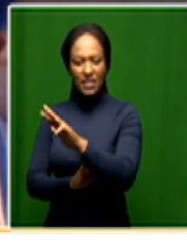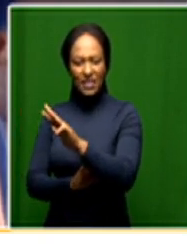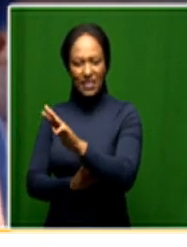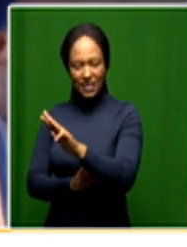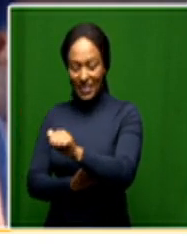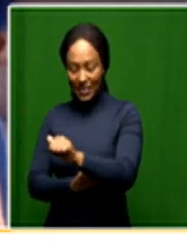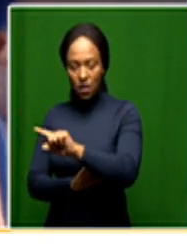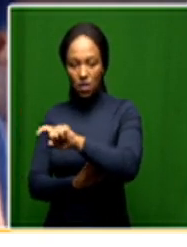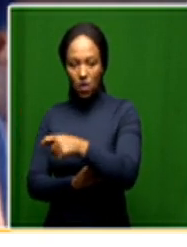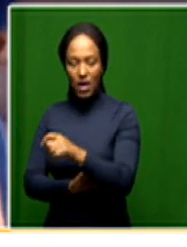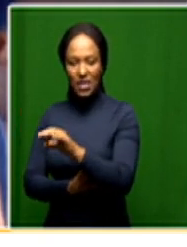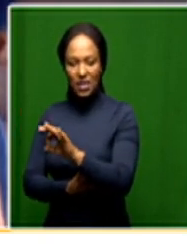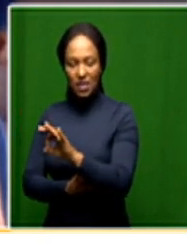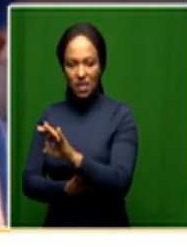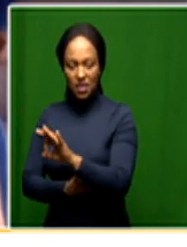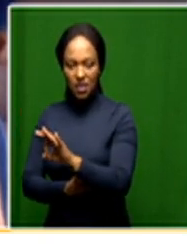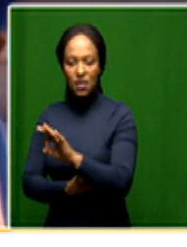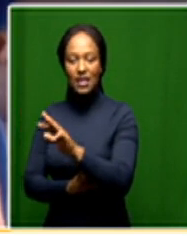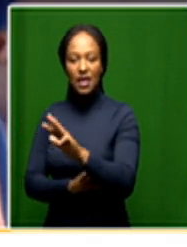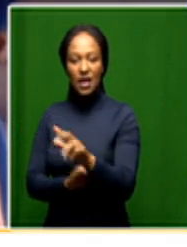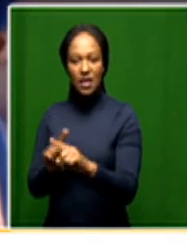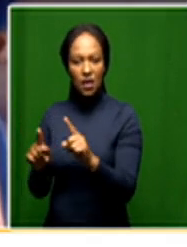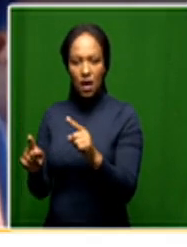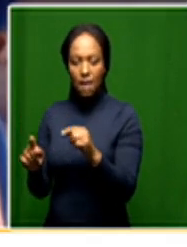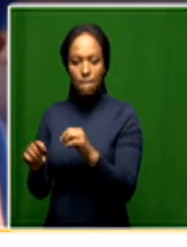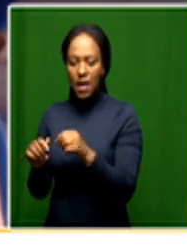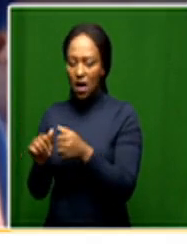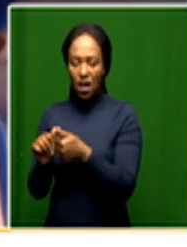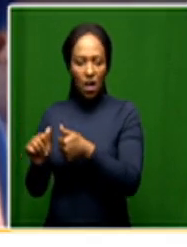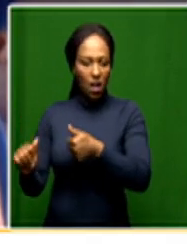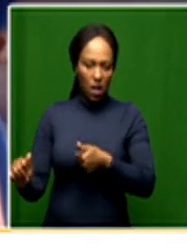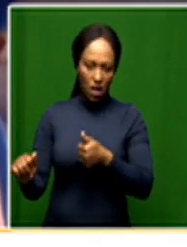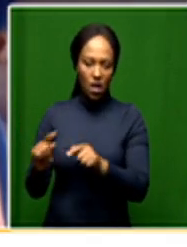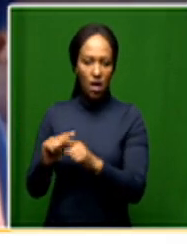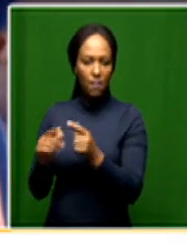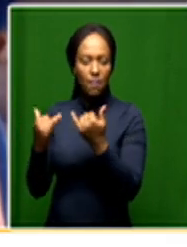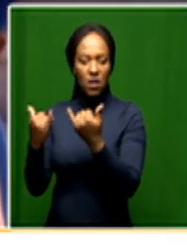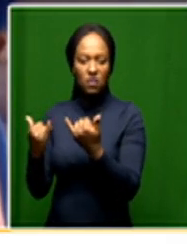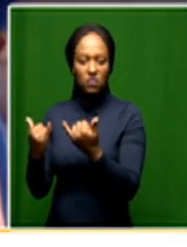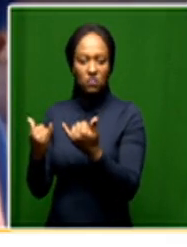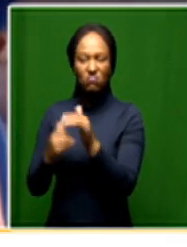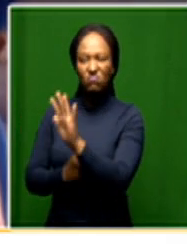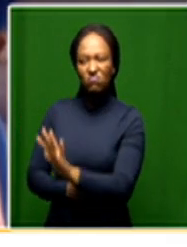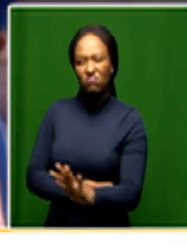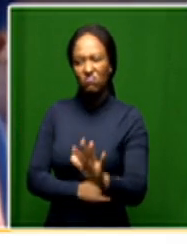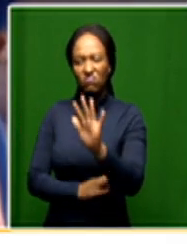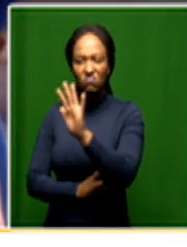1,496,439. So I mean, if we're talking tenfold, we way over that mark. I mean, we're sitting more at about